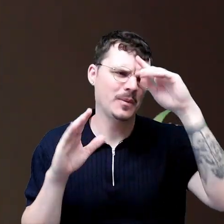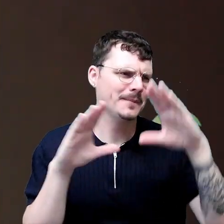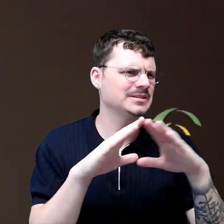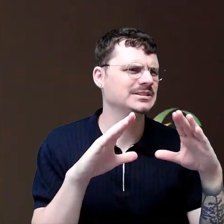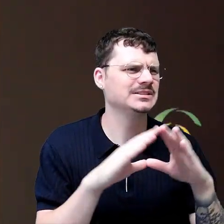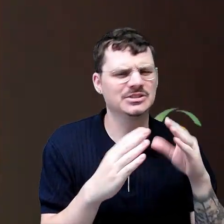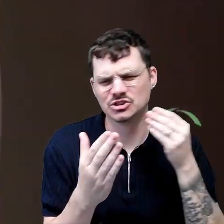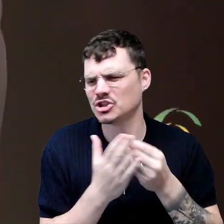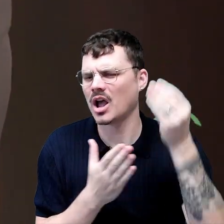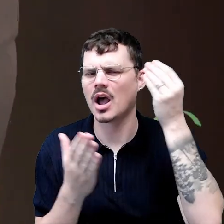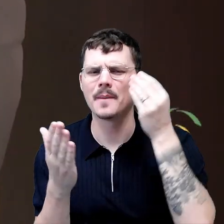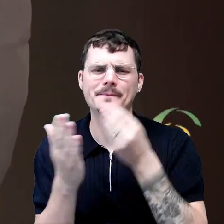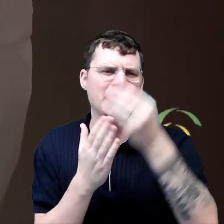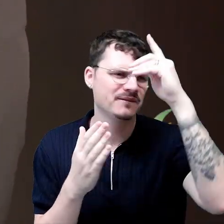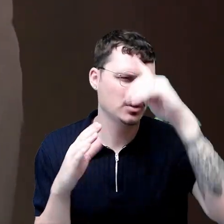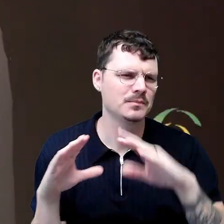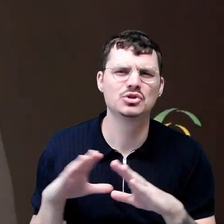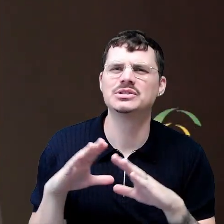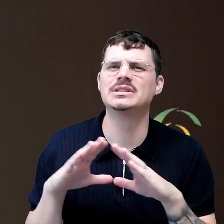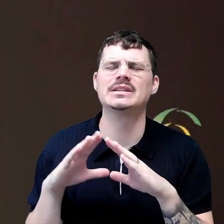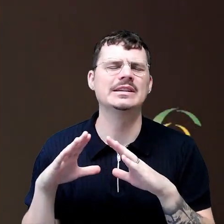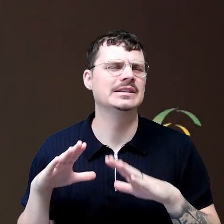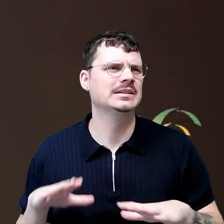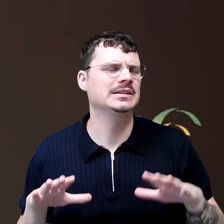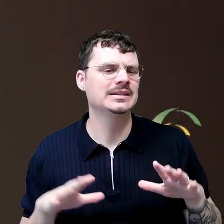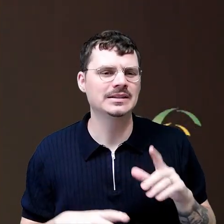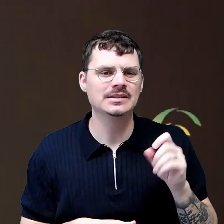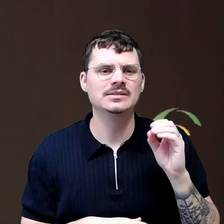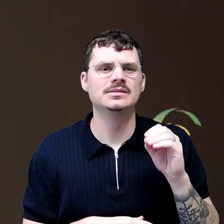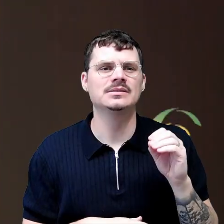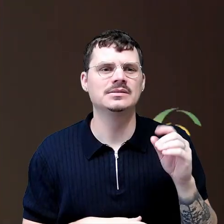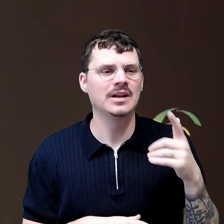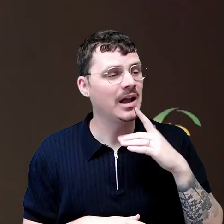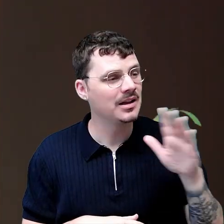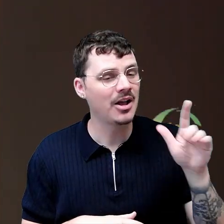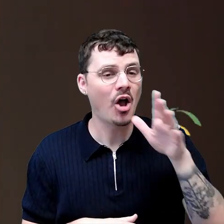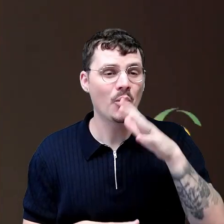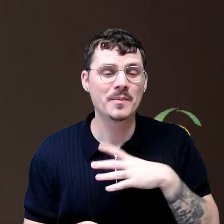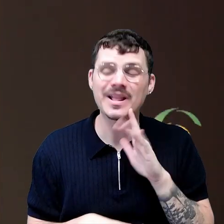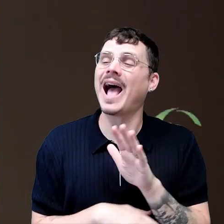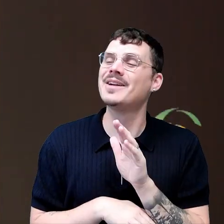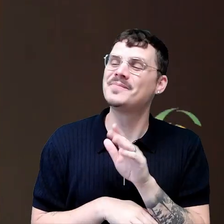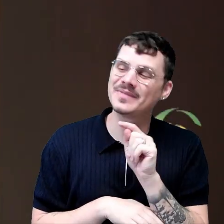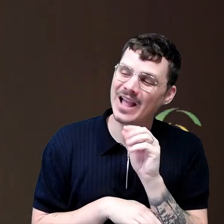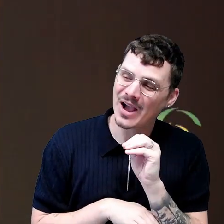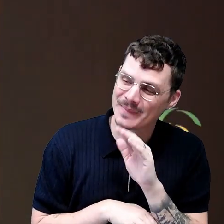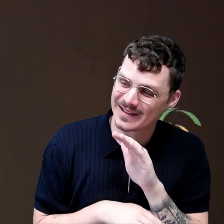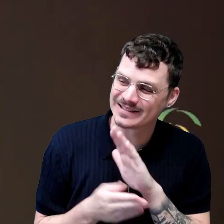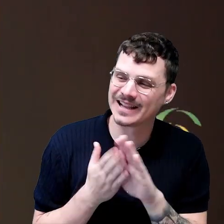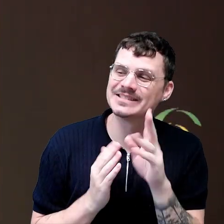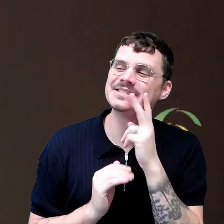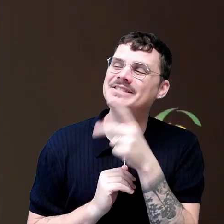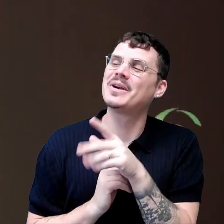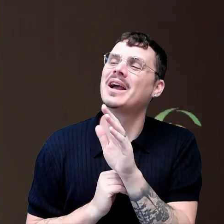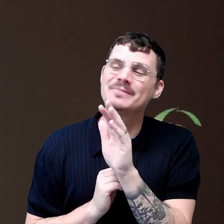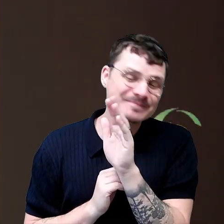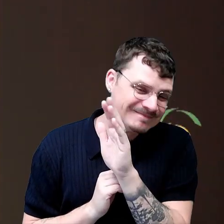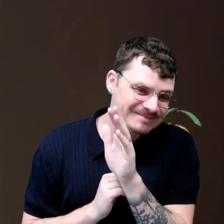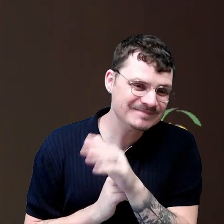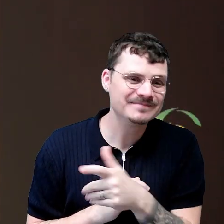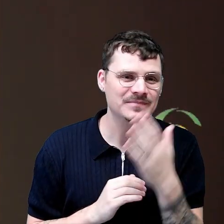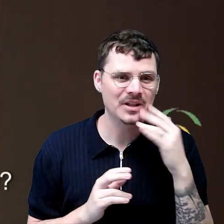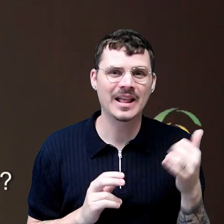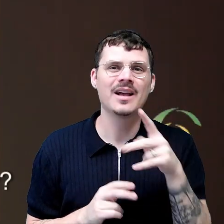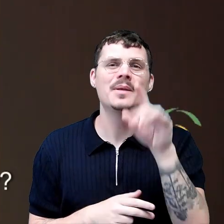pussy. Shopping for pussy. And ladies, "Hey, Tom, nice to see you." Looking at the brand new